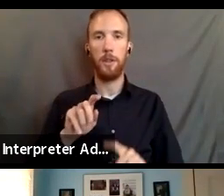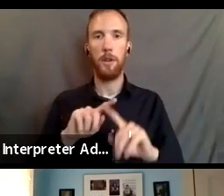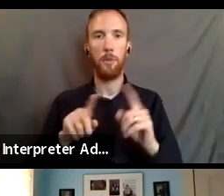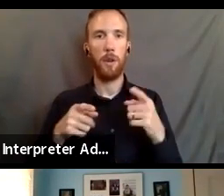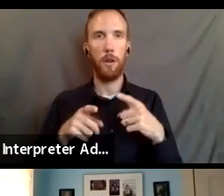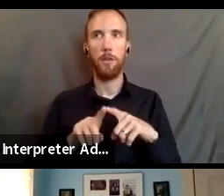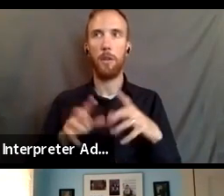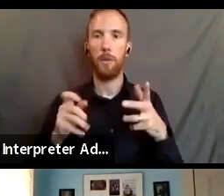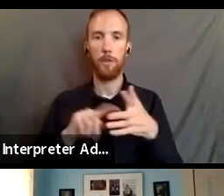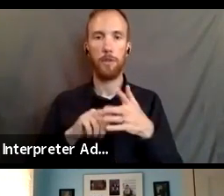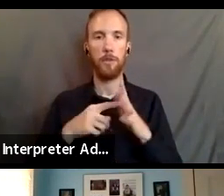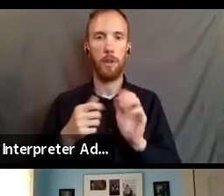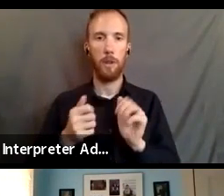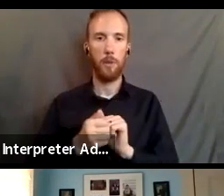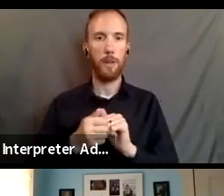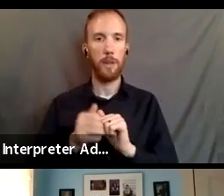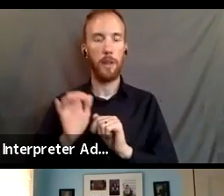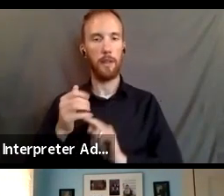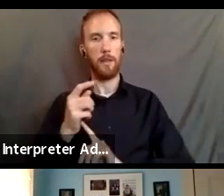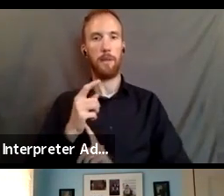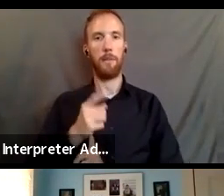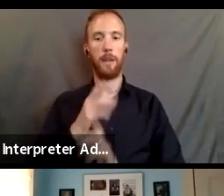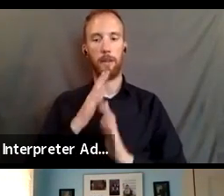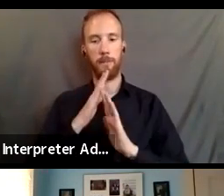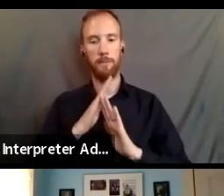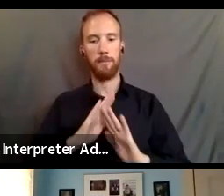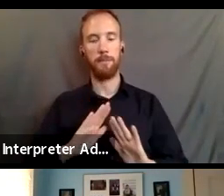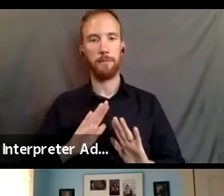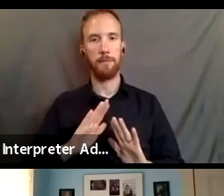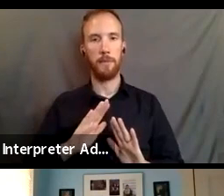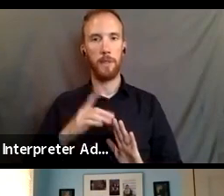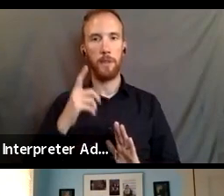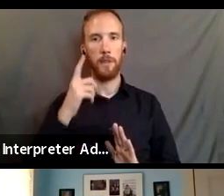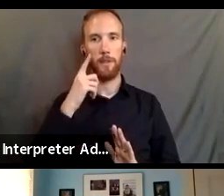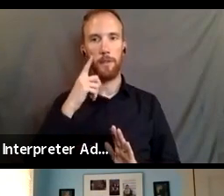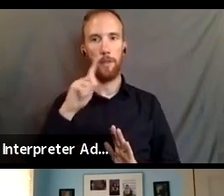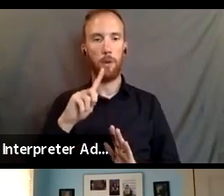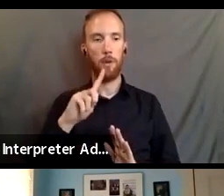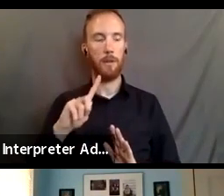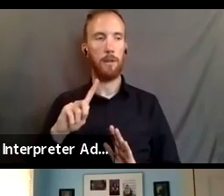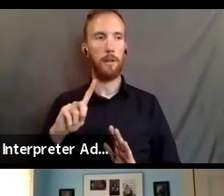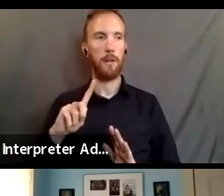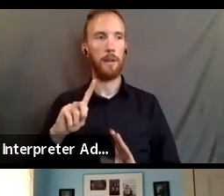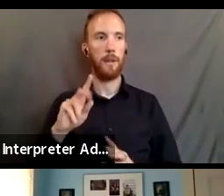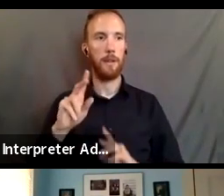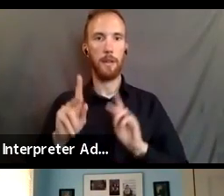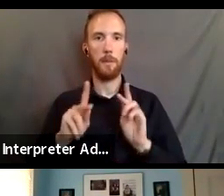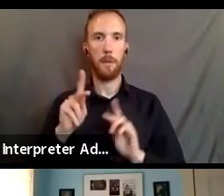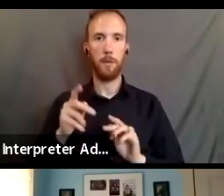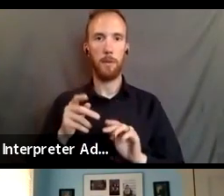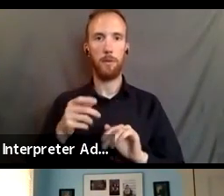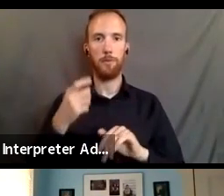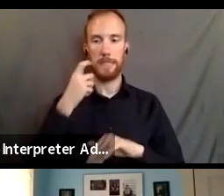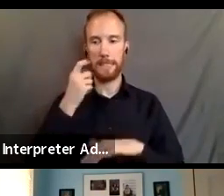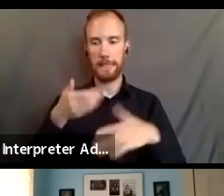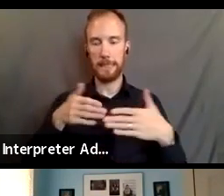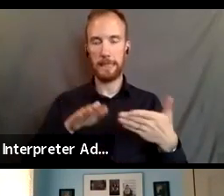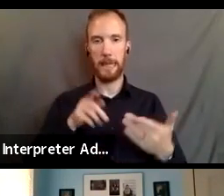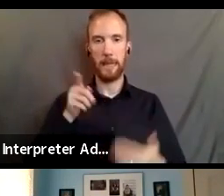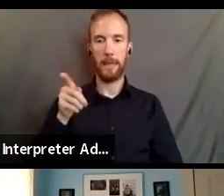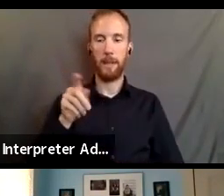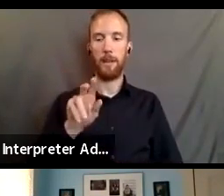silence for those who have died in kenosha in the